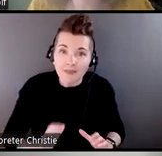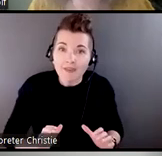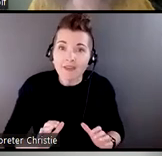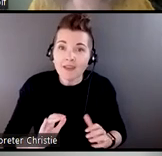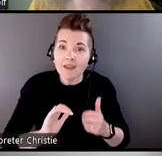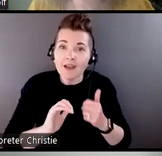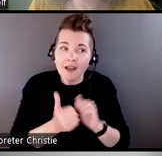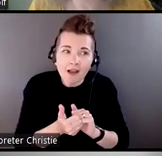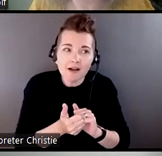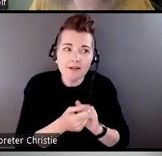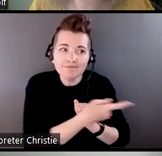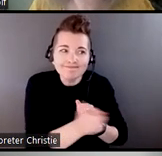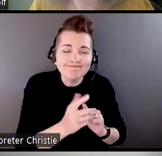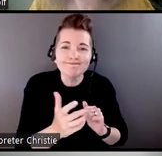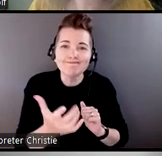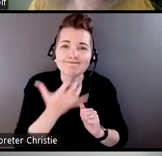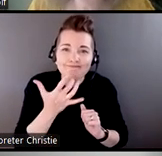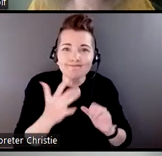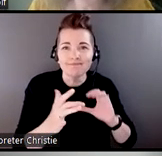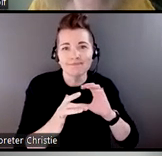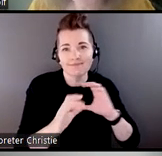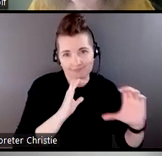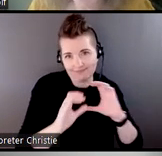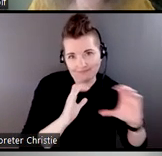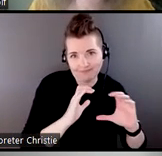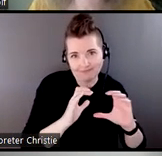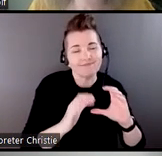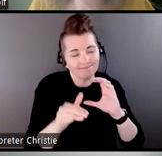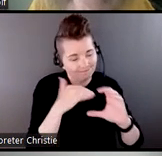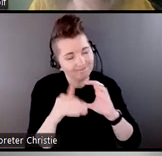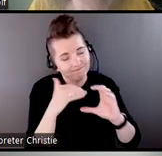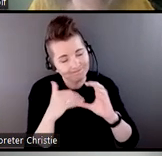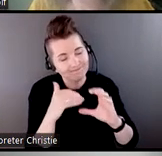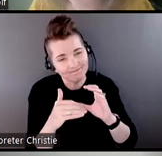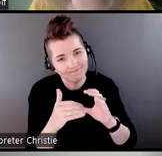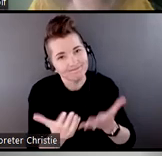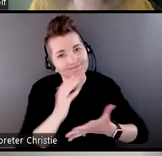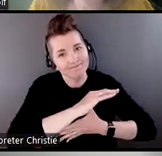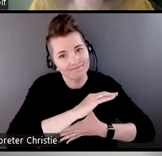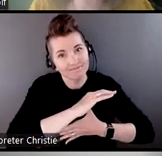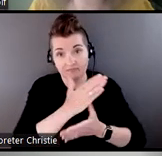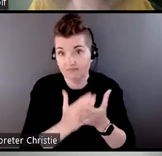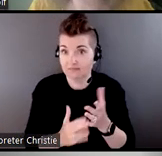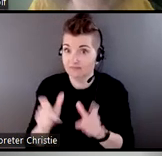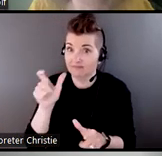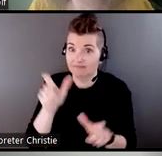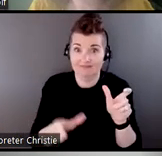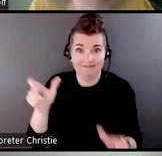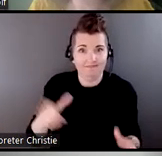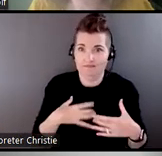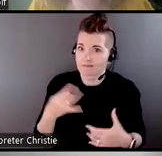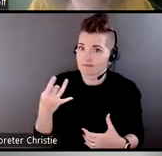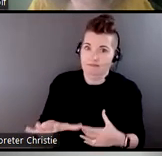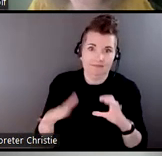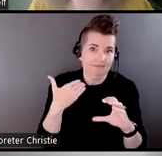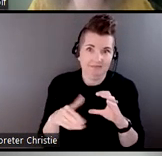say email is a really important part, but there are people who don't particularly like emails and maybe don't even look at them. Do you